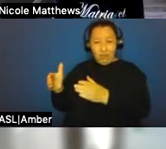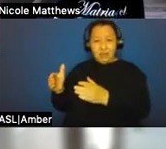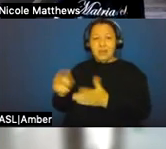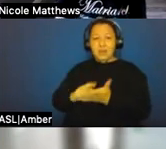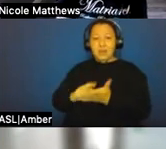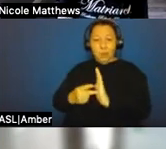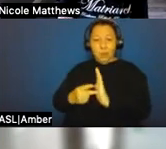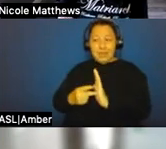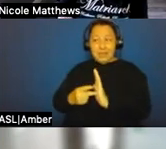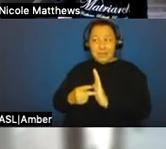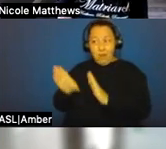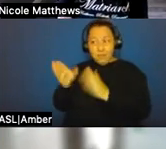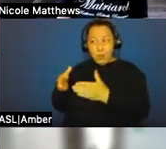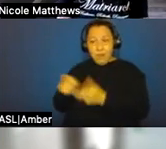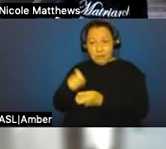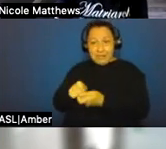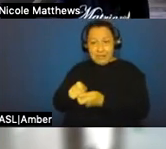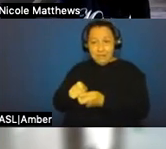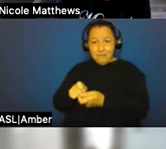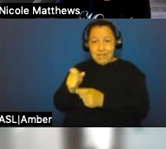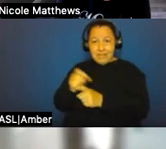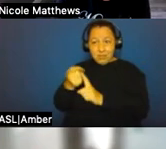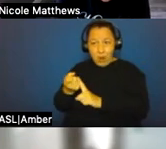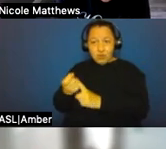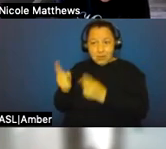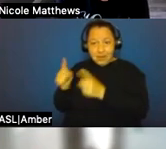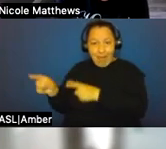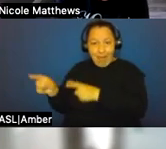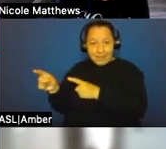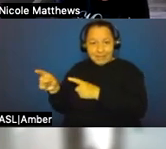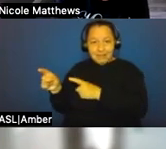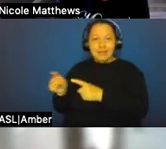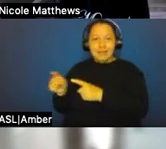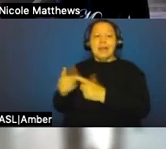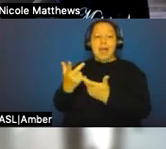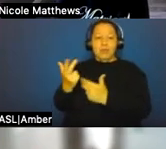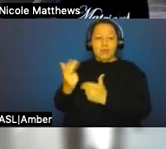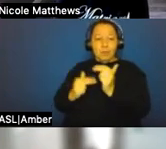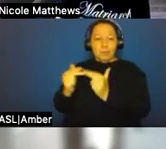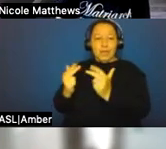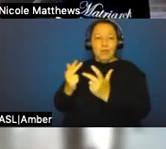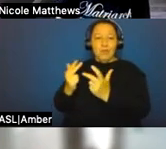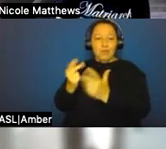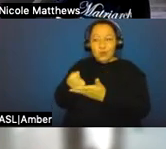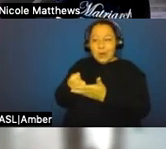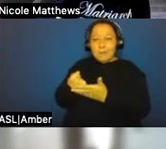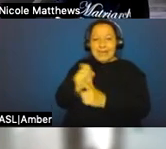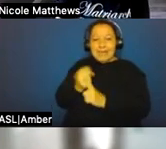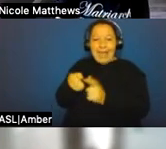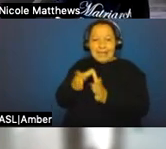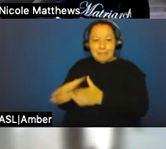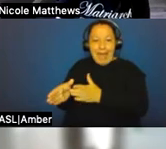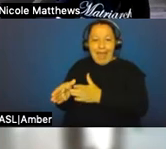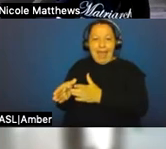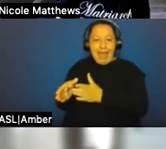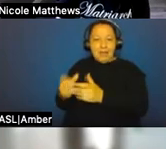happened. And you build your treatment and your case plan, right? And it's things